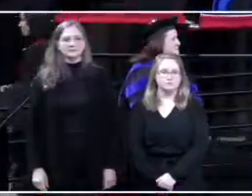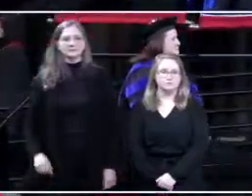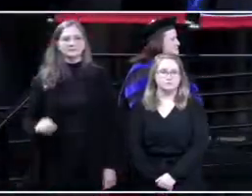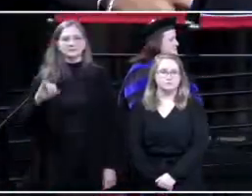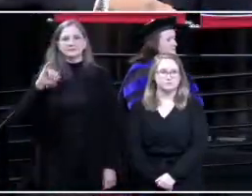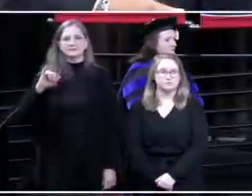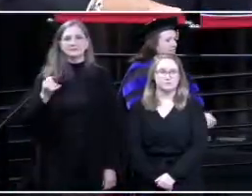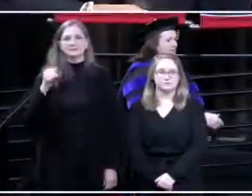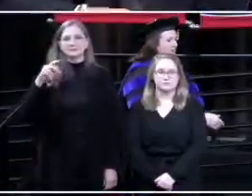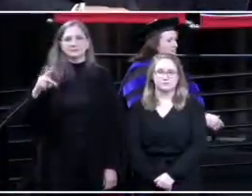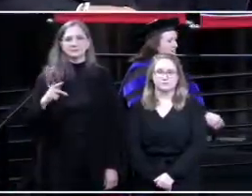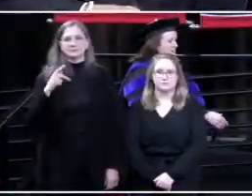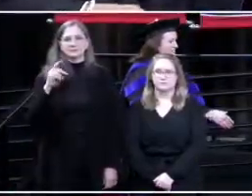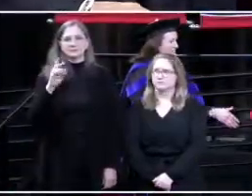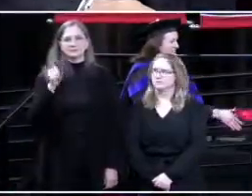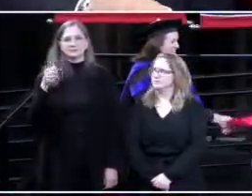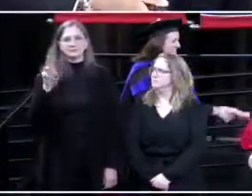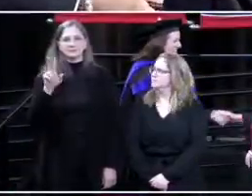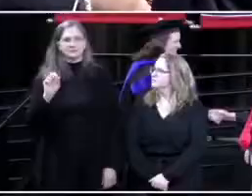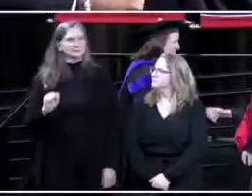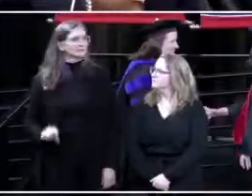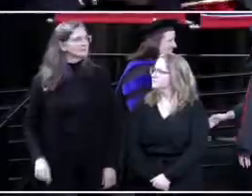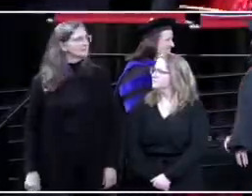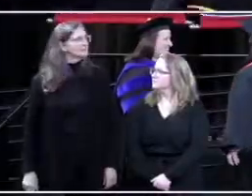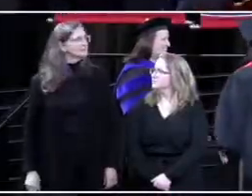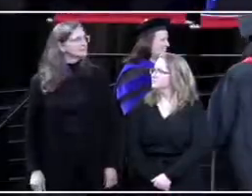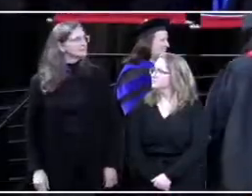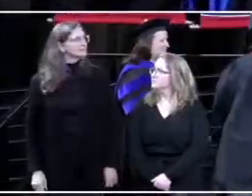John Paul Quesada Vargas.